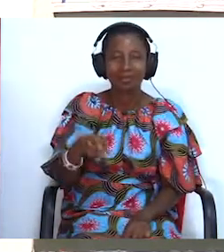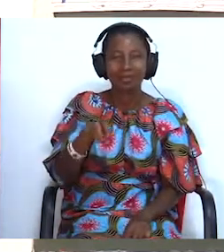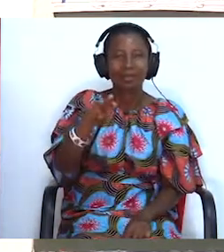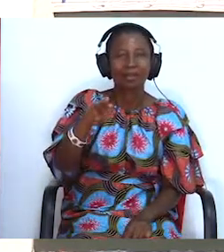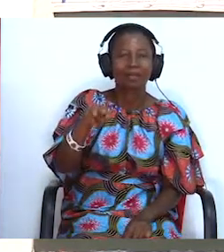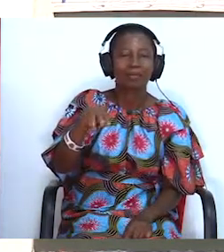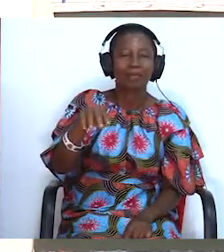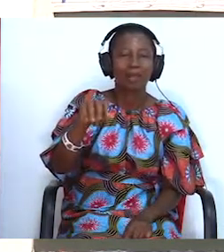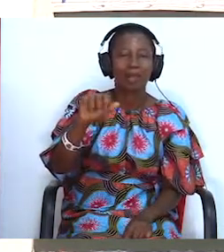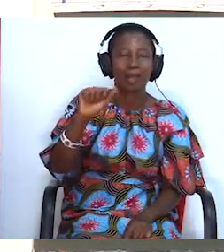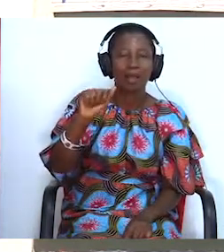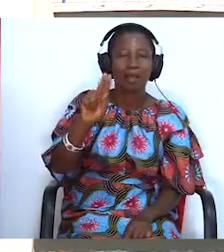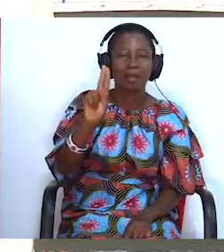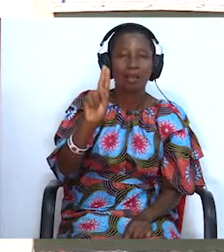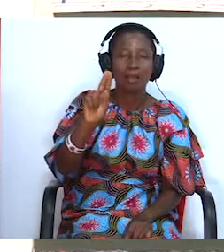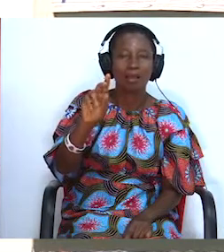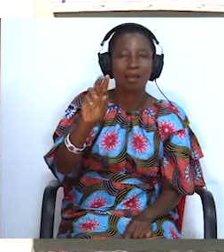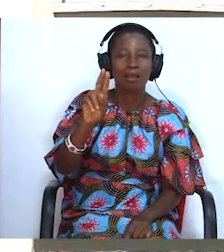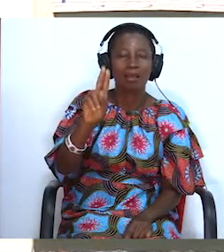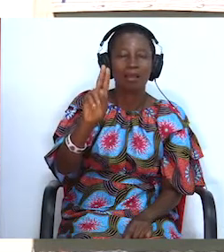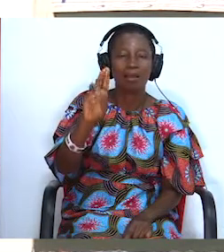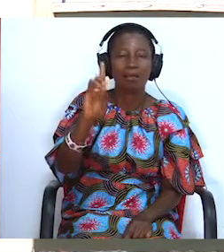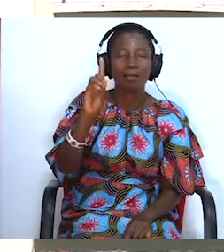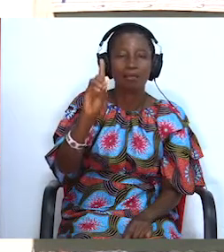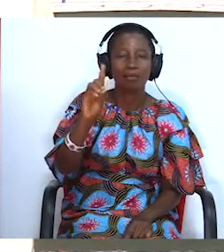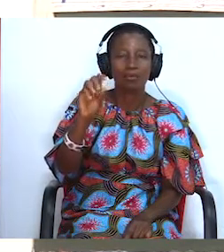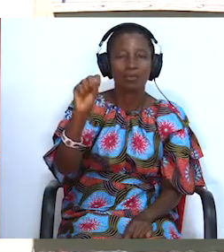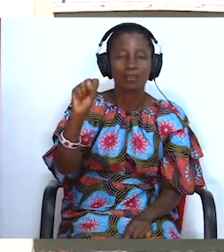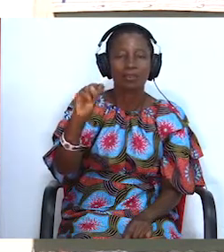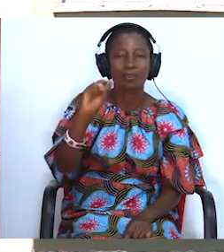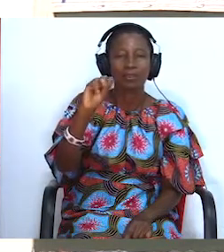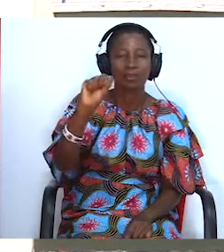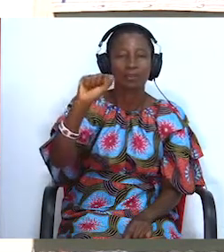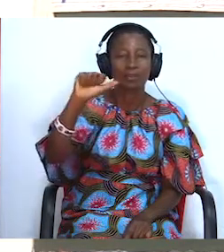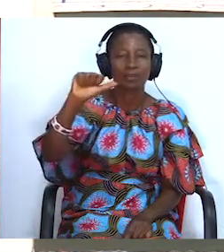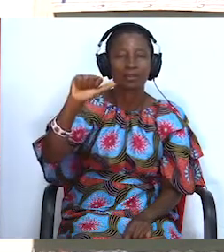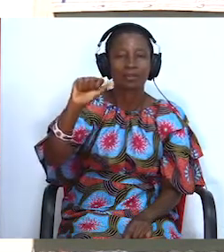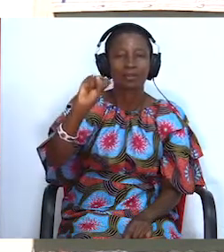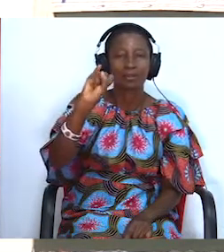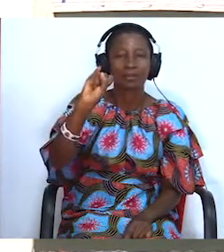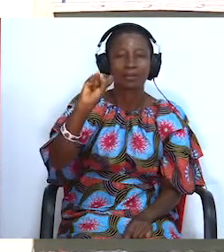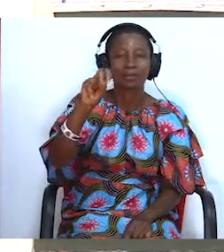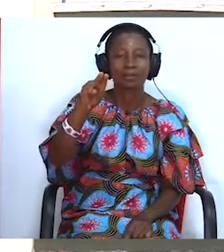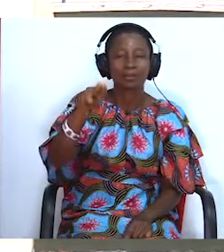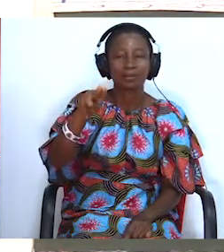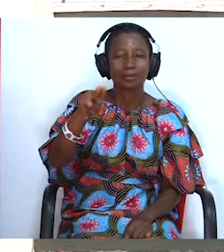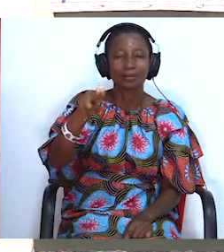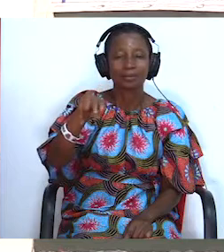Sen, here to continue with you with the